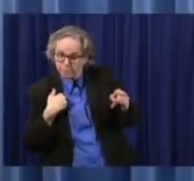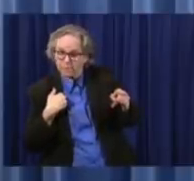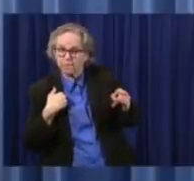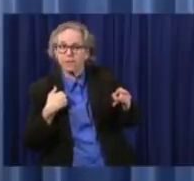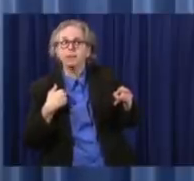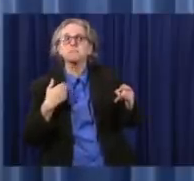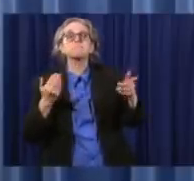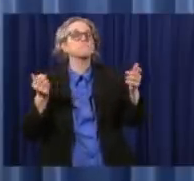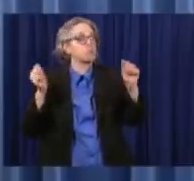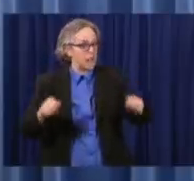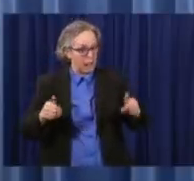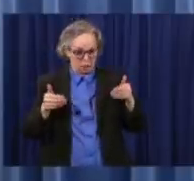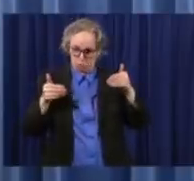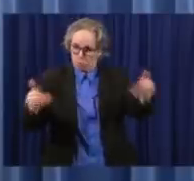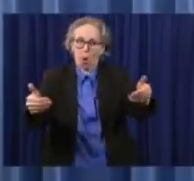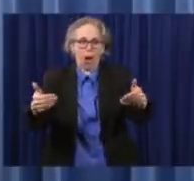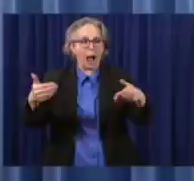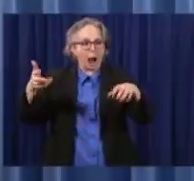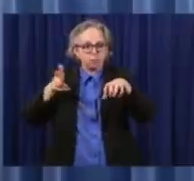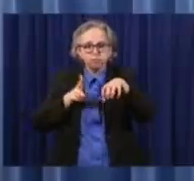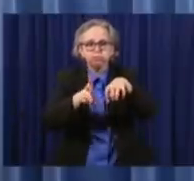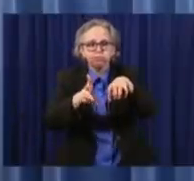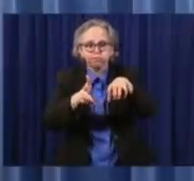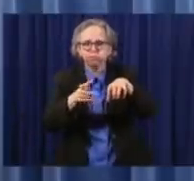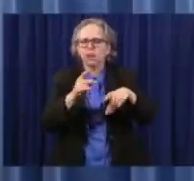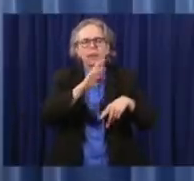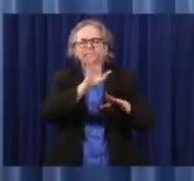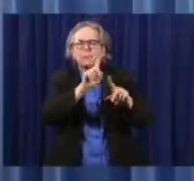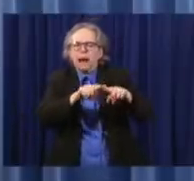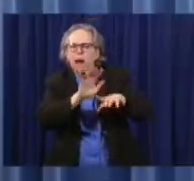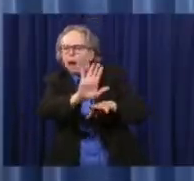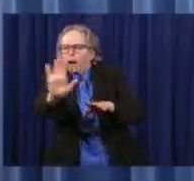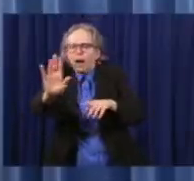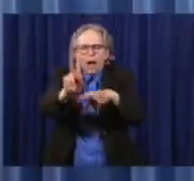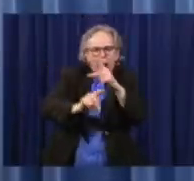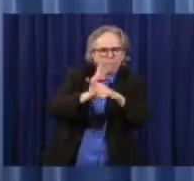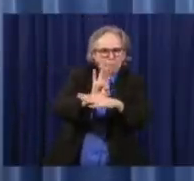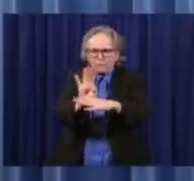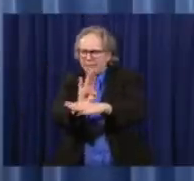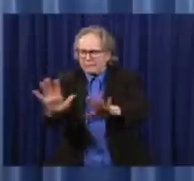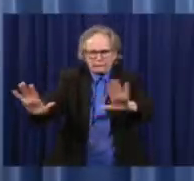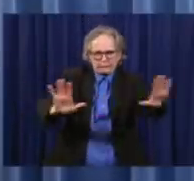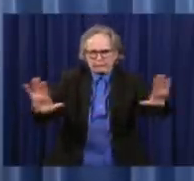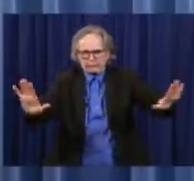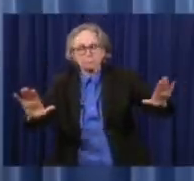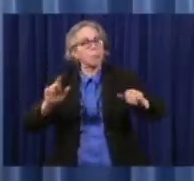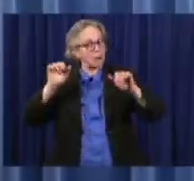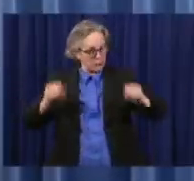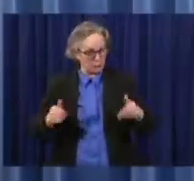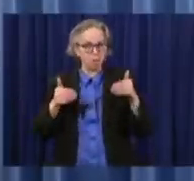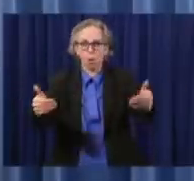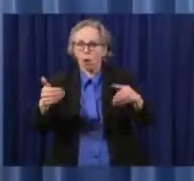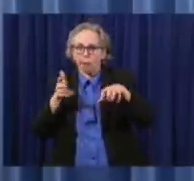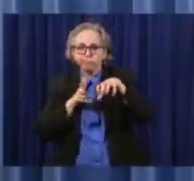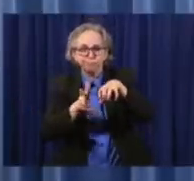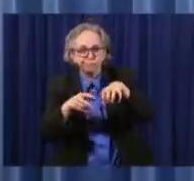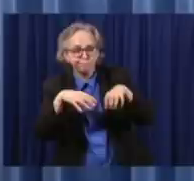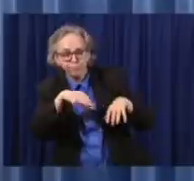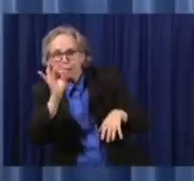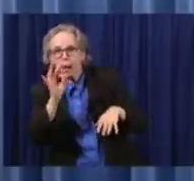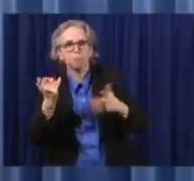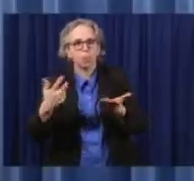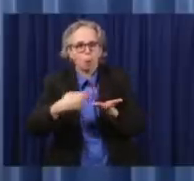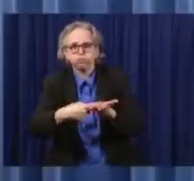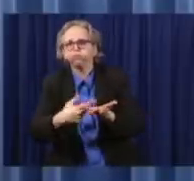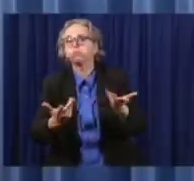lends itself to that type of activity. But we also have put together working groups